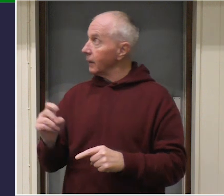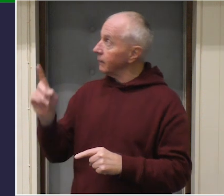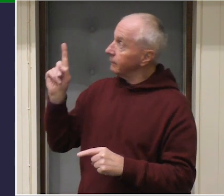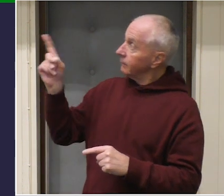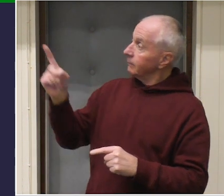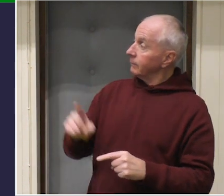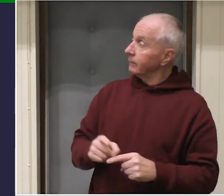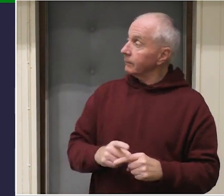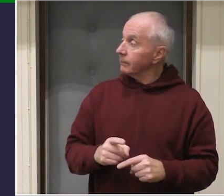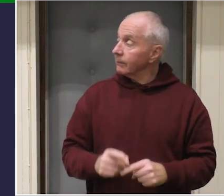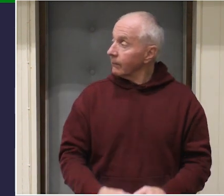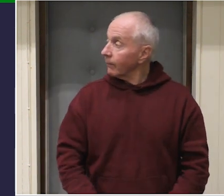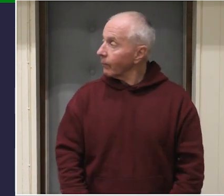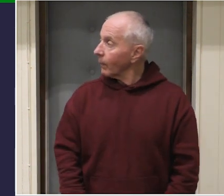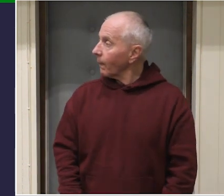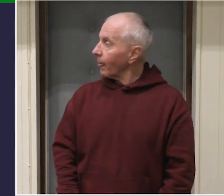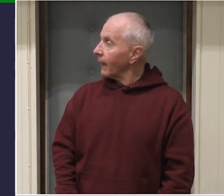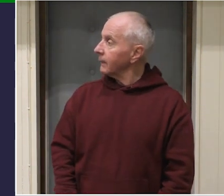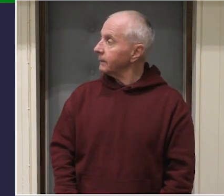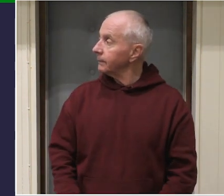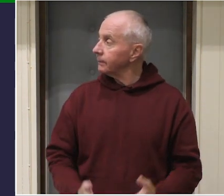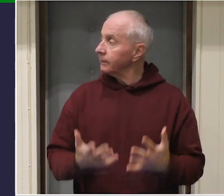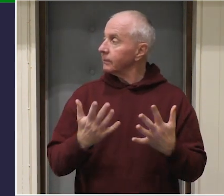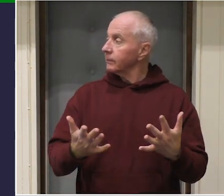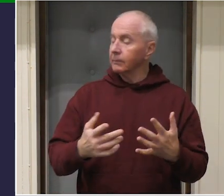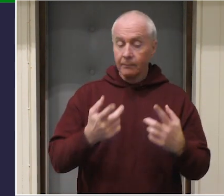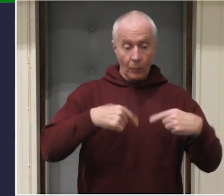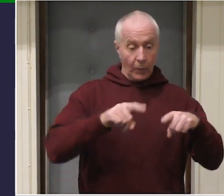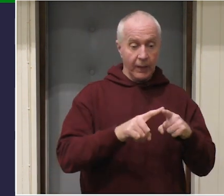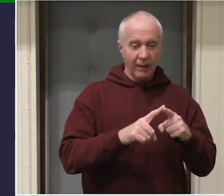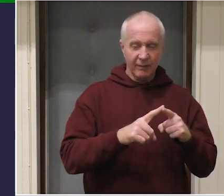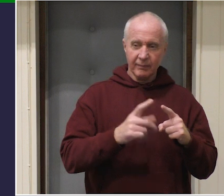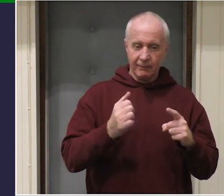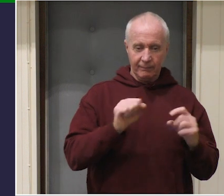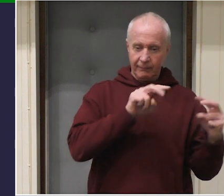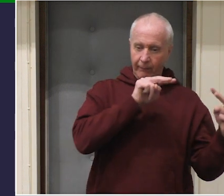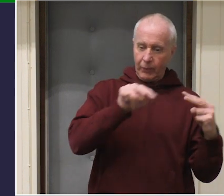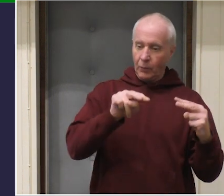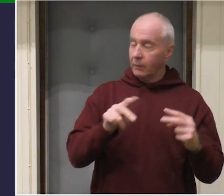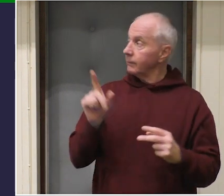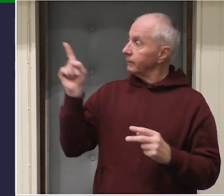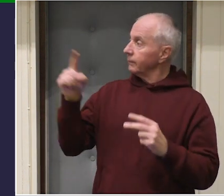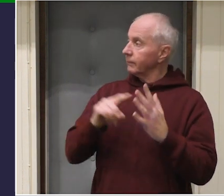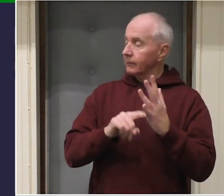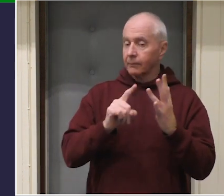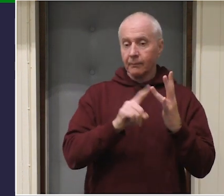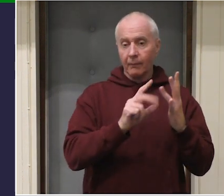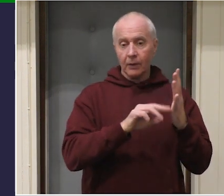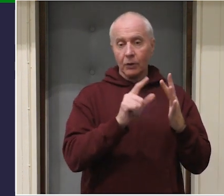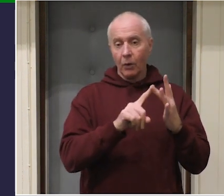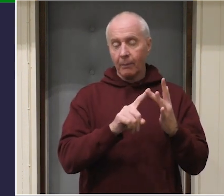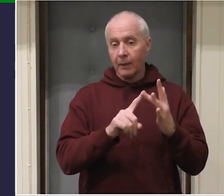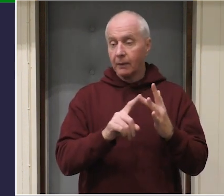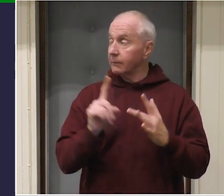mention here, whilst I'm at it, that we might have a slightly Western-centric view here, because Ptolemy's Almagest, it was originally called the